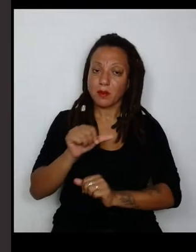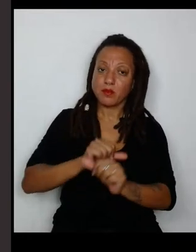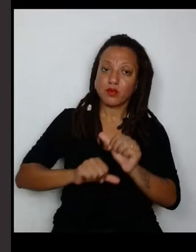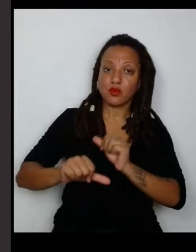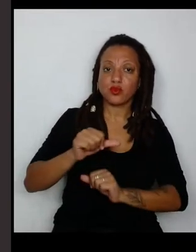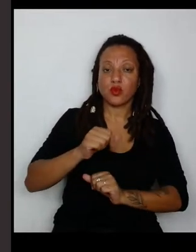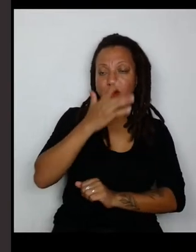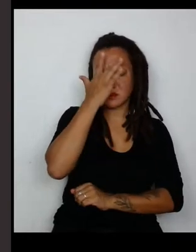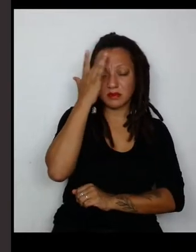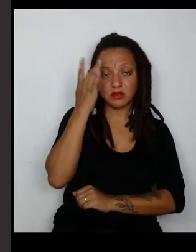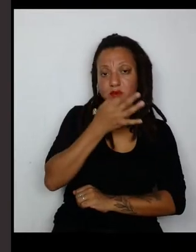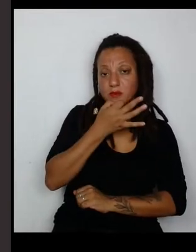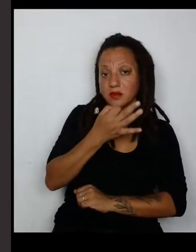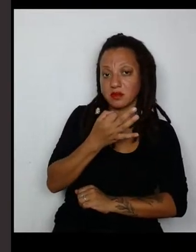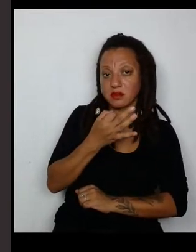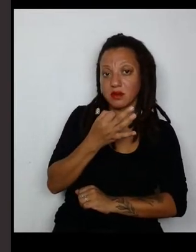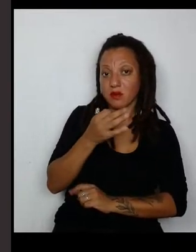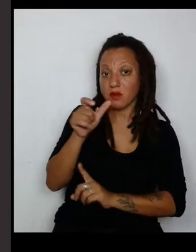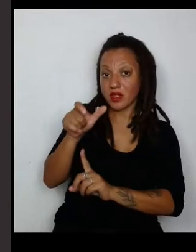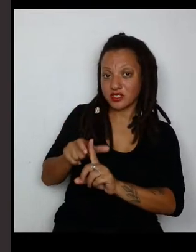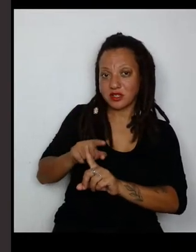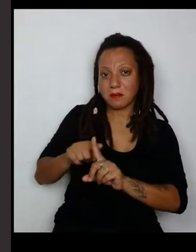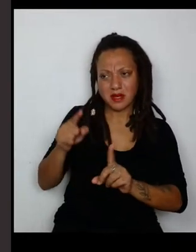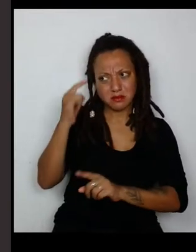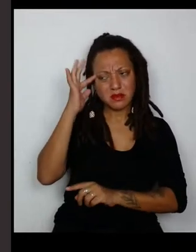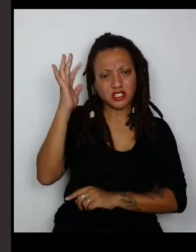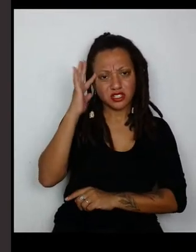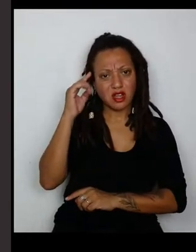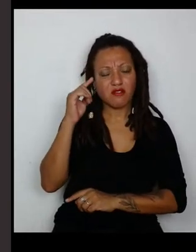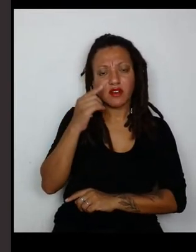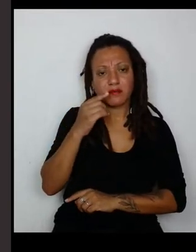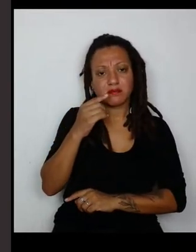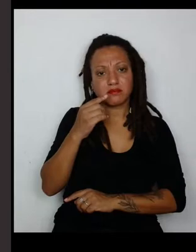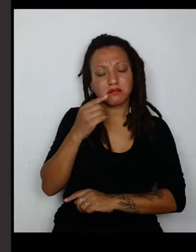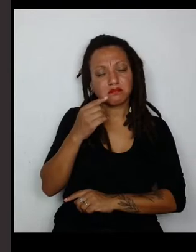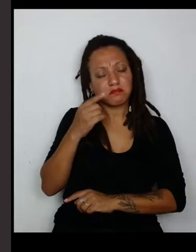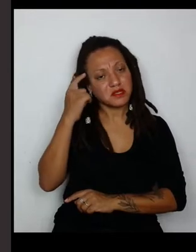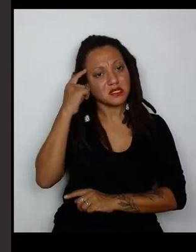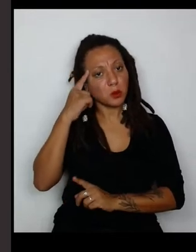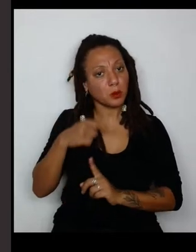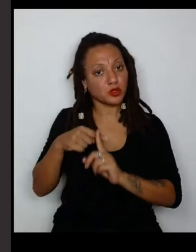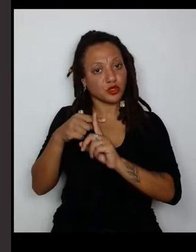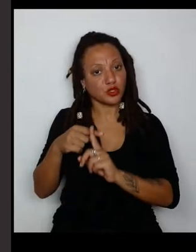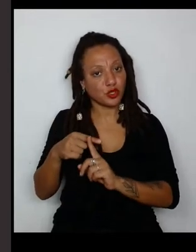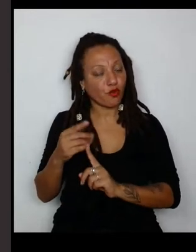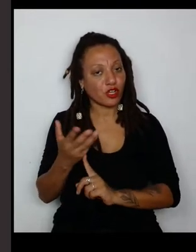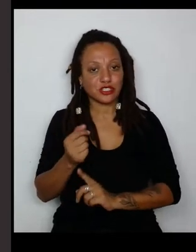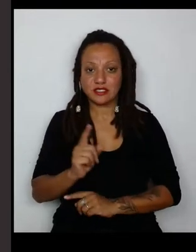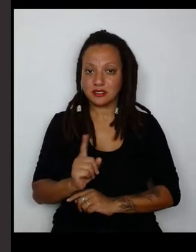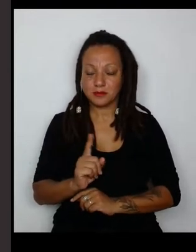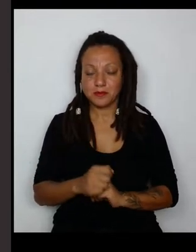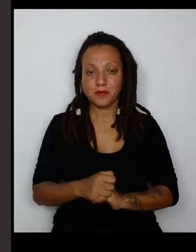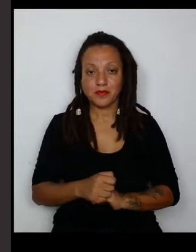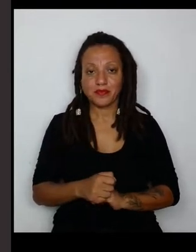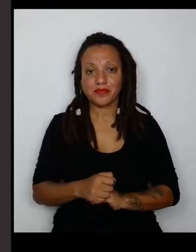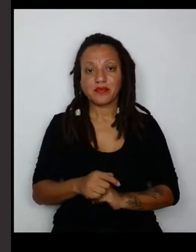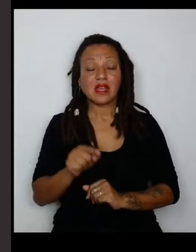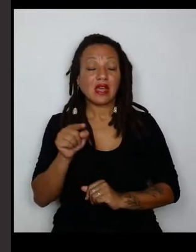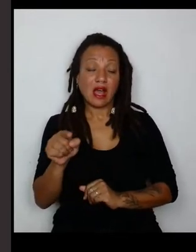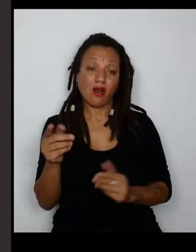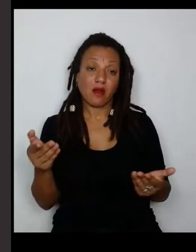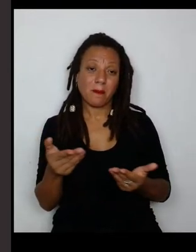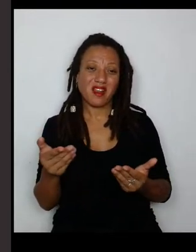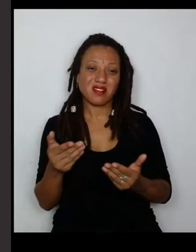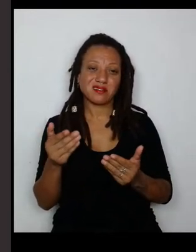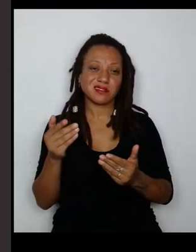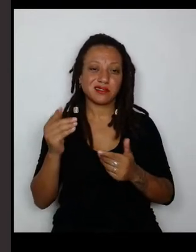the repeated questions now seem cliches was in the vanguard of modern art or only of colonialism was he a misogynist or a champion